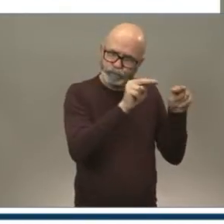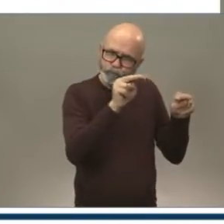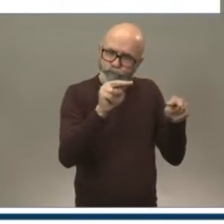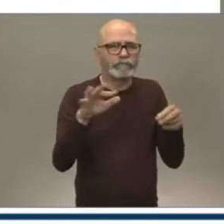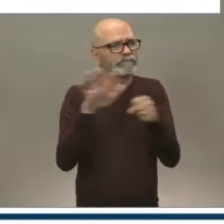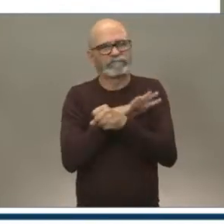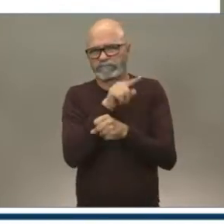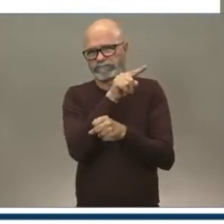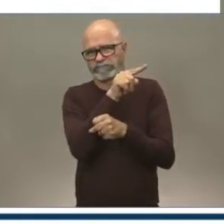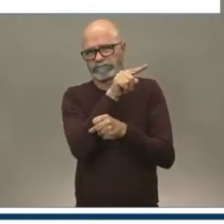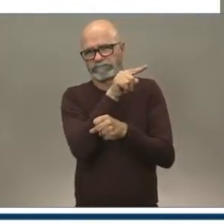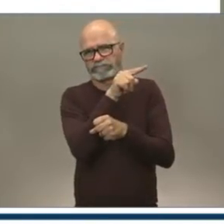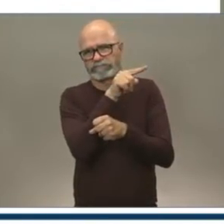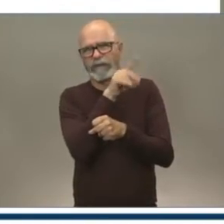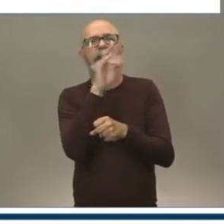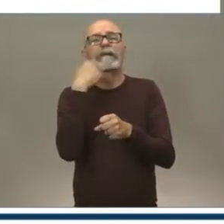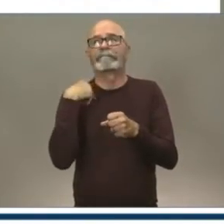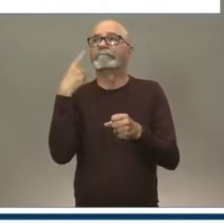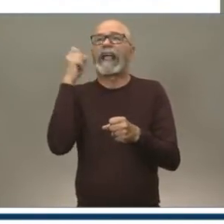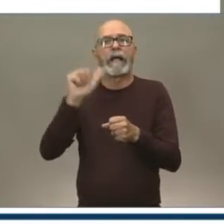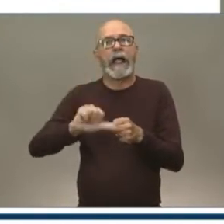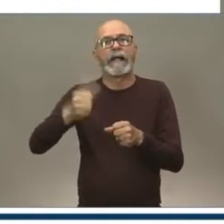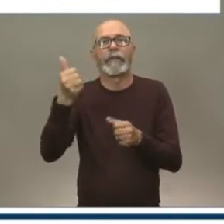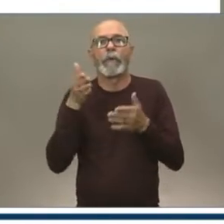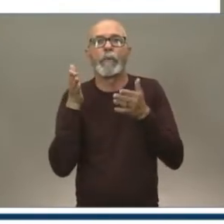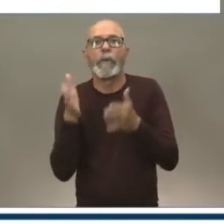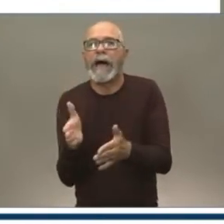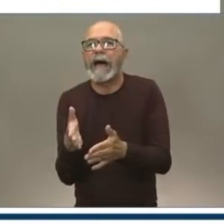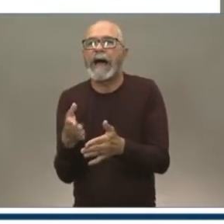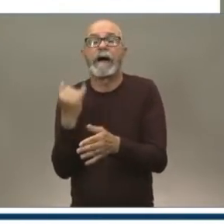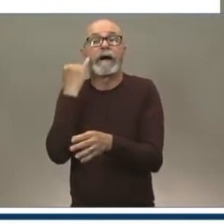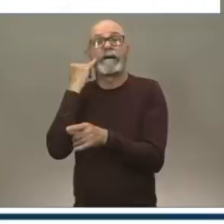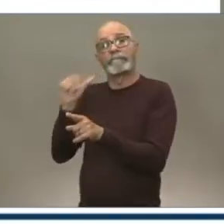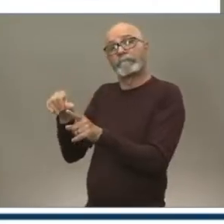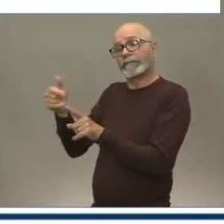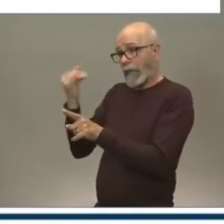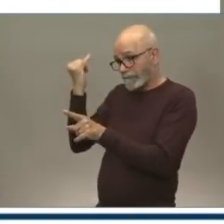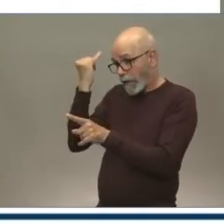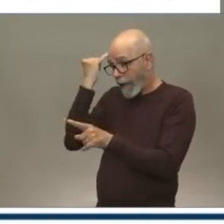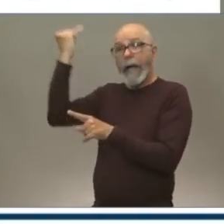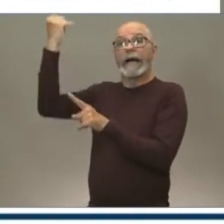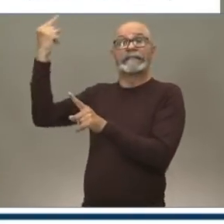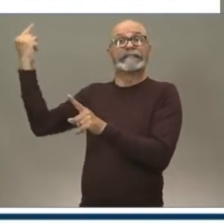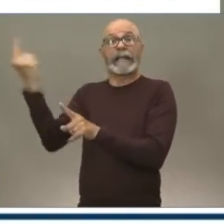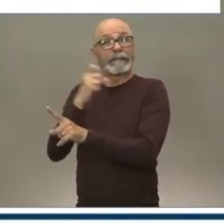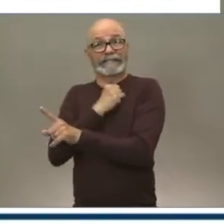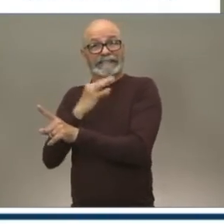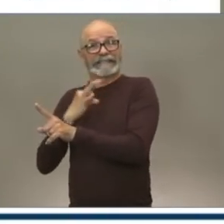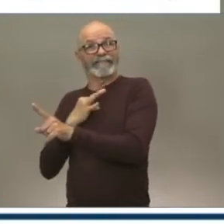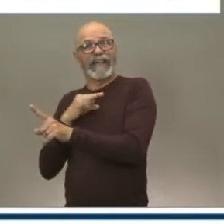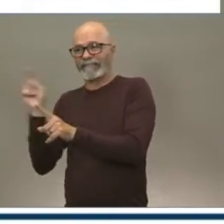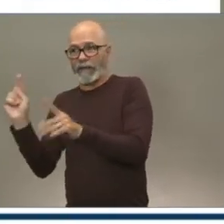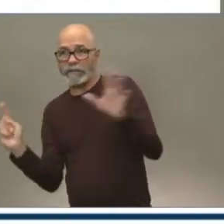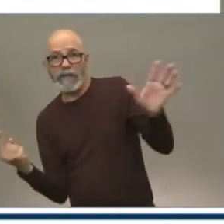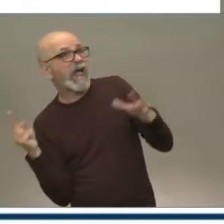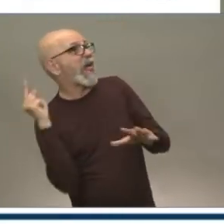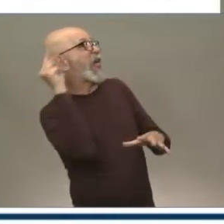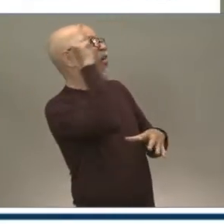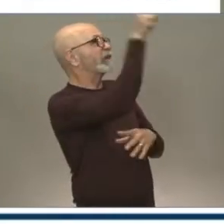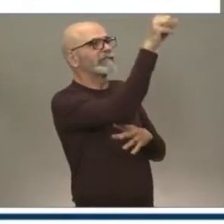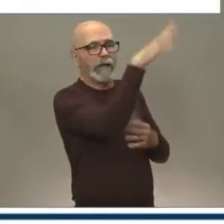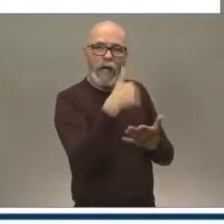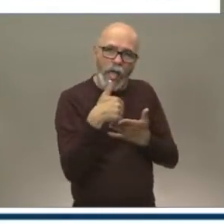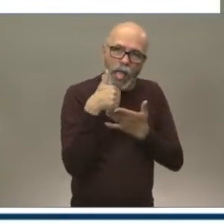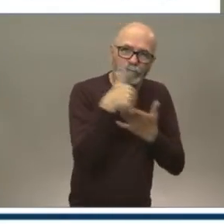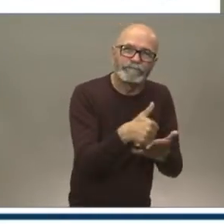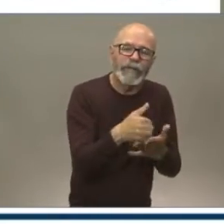it's supporting staff going to another province or accepting patients, but knowing that there's limited capacity for